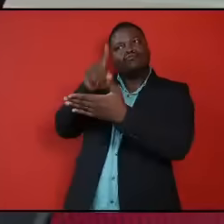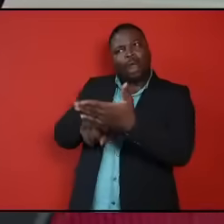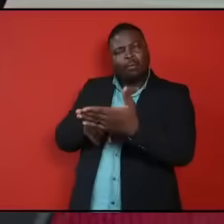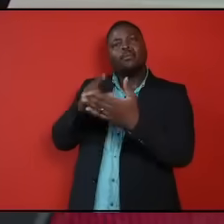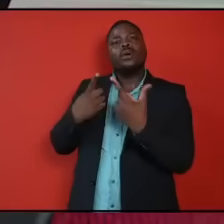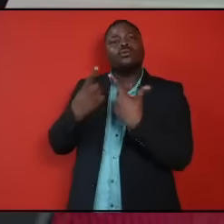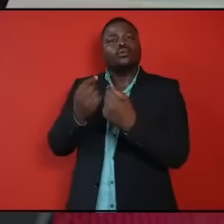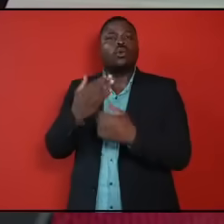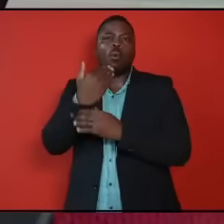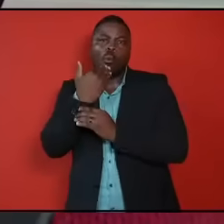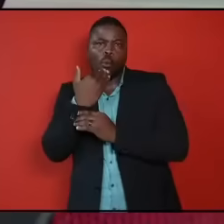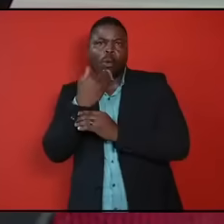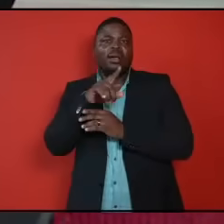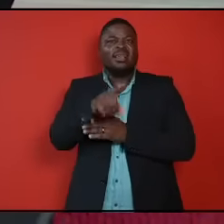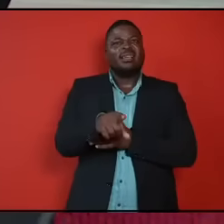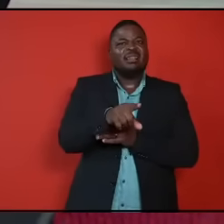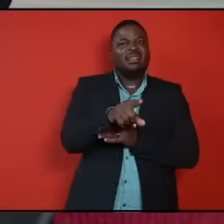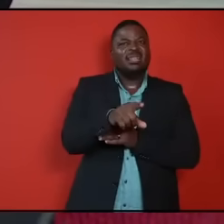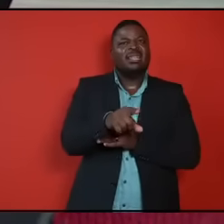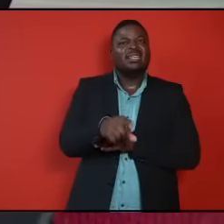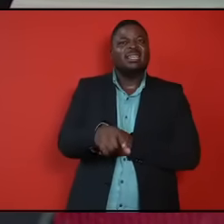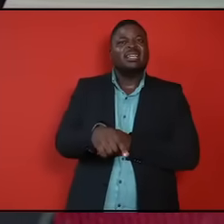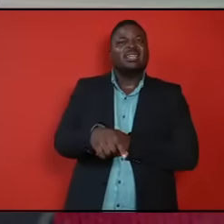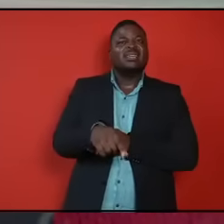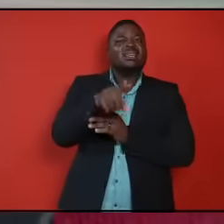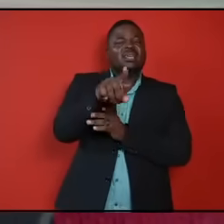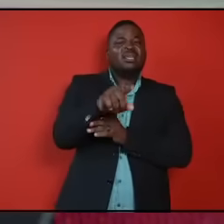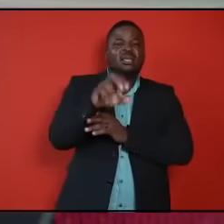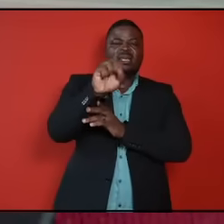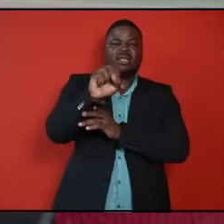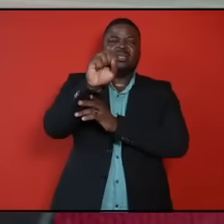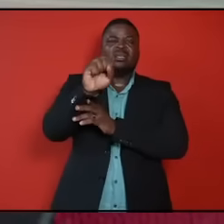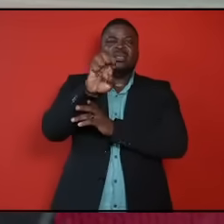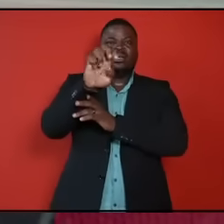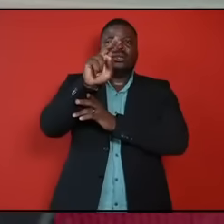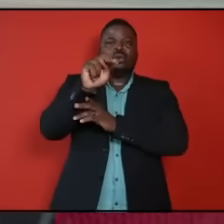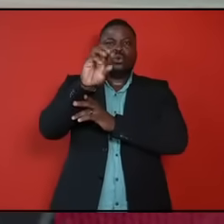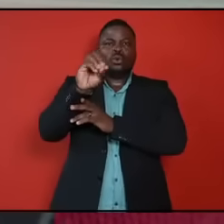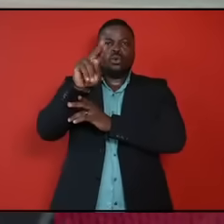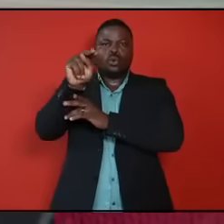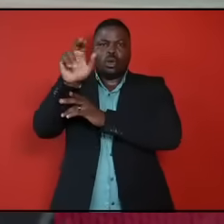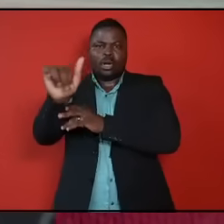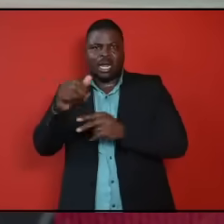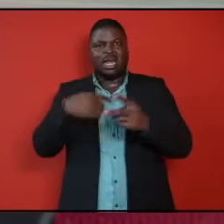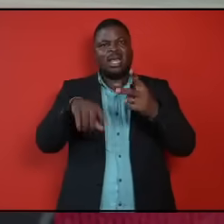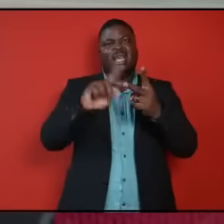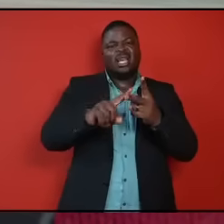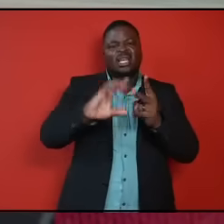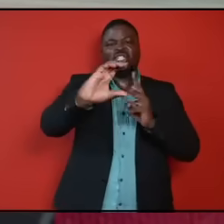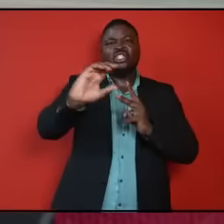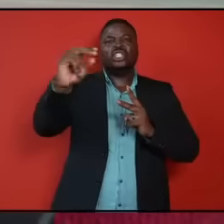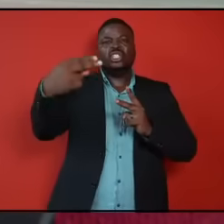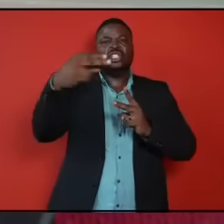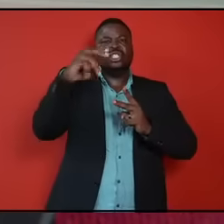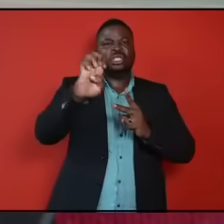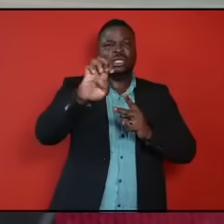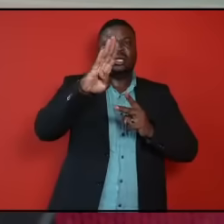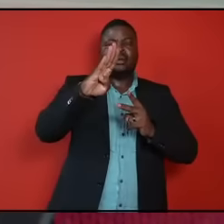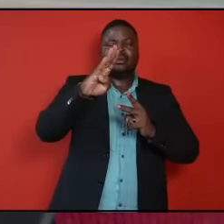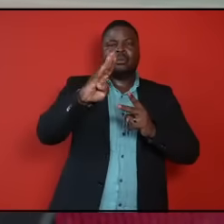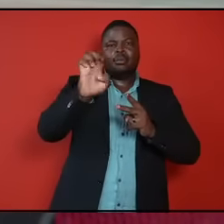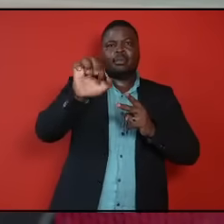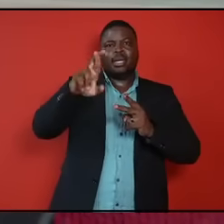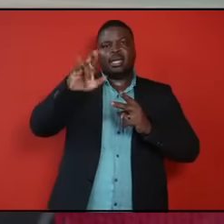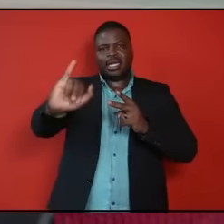police officials such as Major General Lesetja Senona, Major General Richard Shibiri, and other officials,